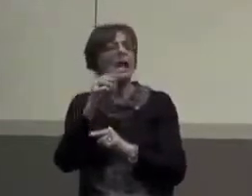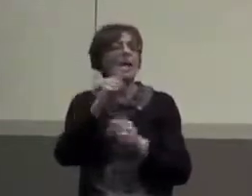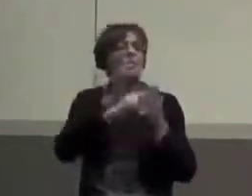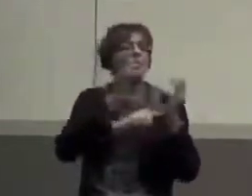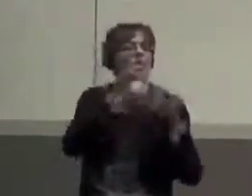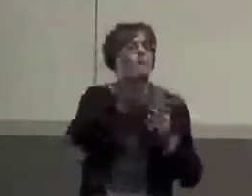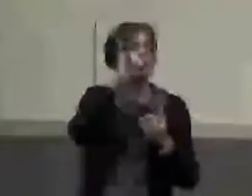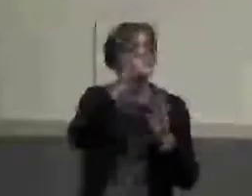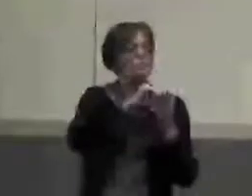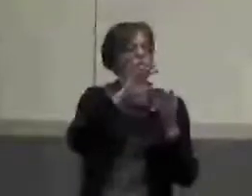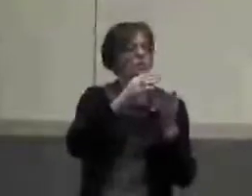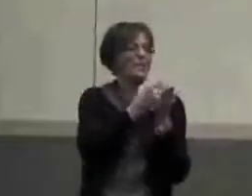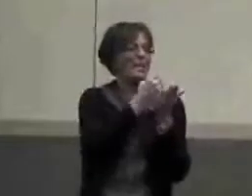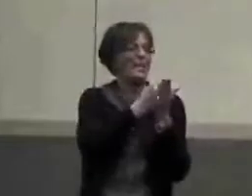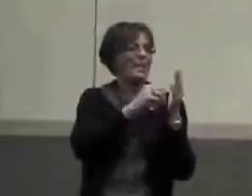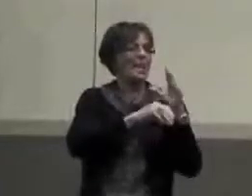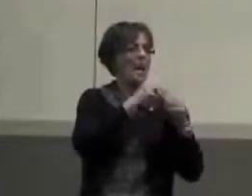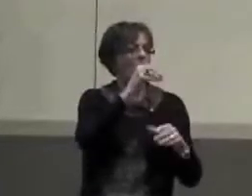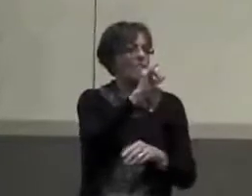Yes?